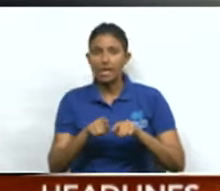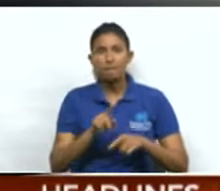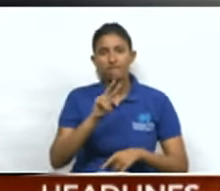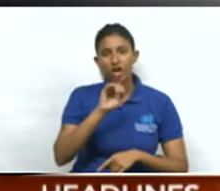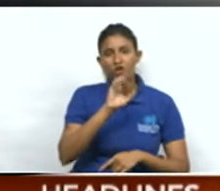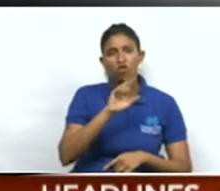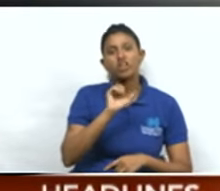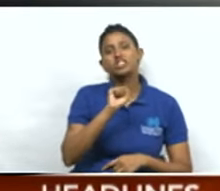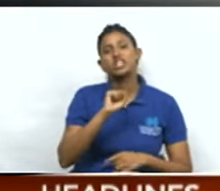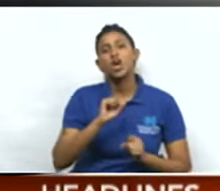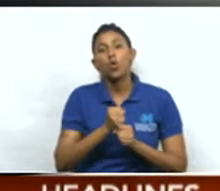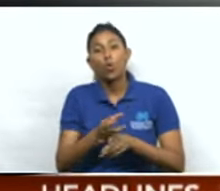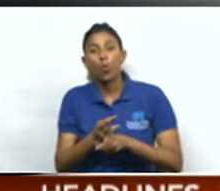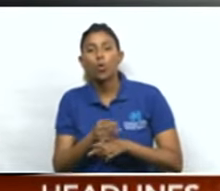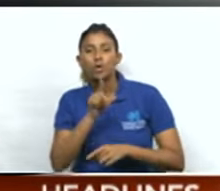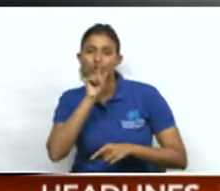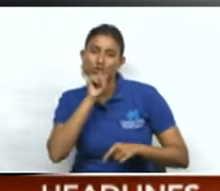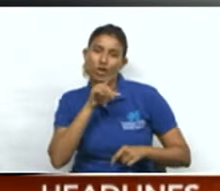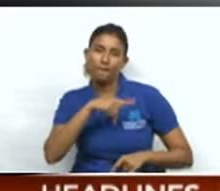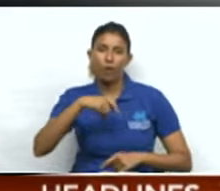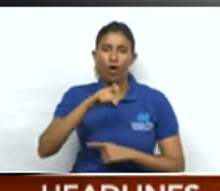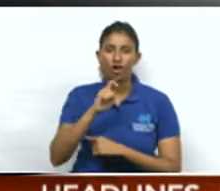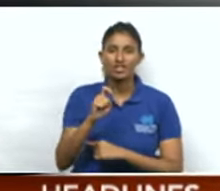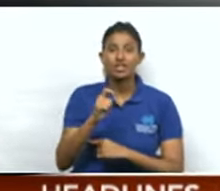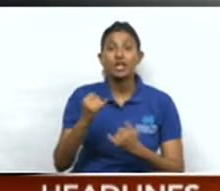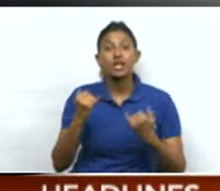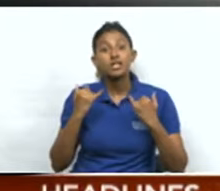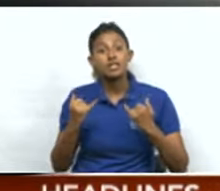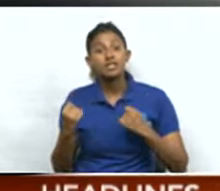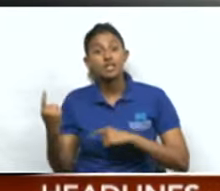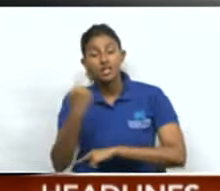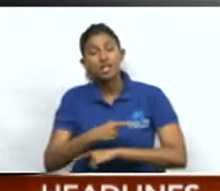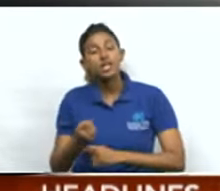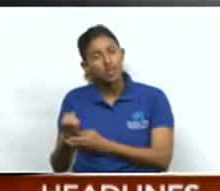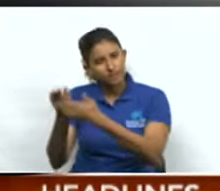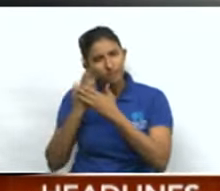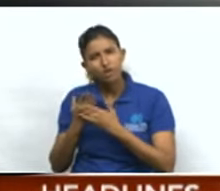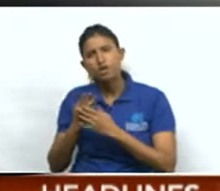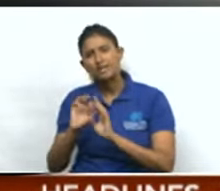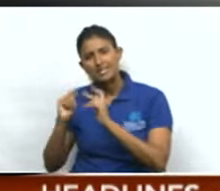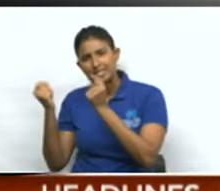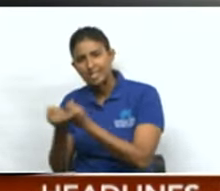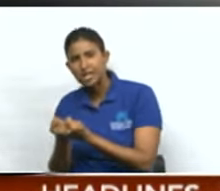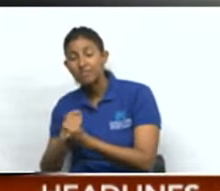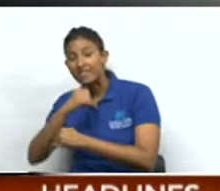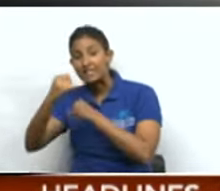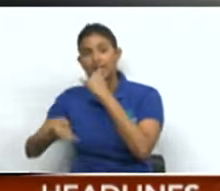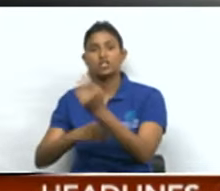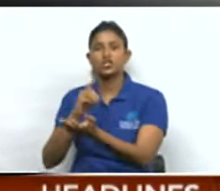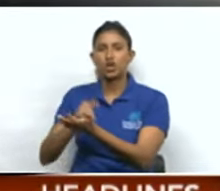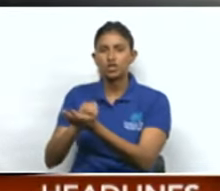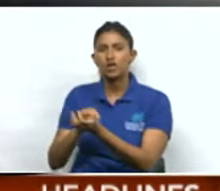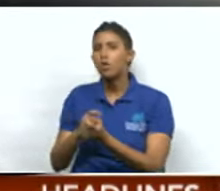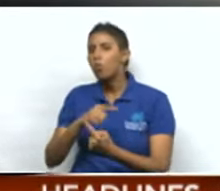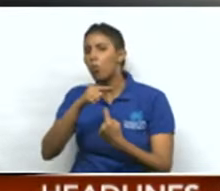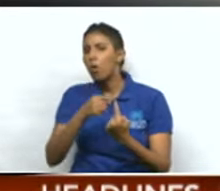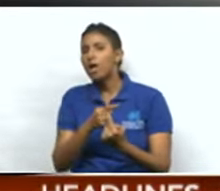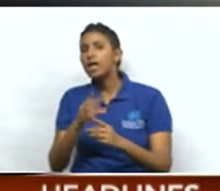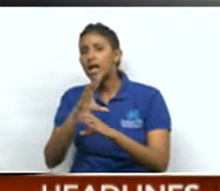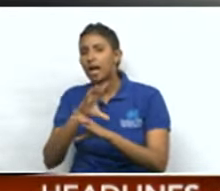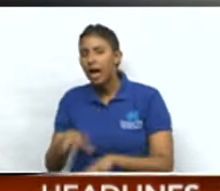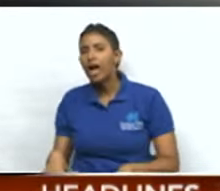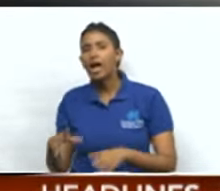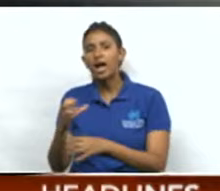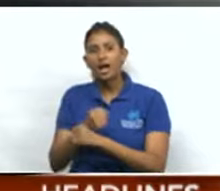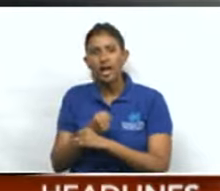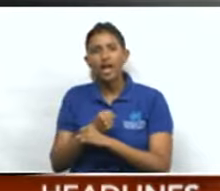chickenpox. In tonight's Wellness Wednesday, we hear from a team of international doctors on when the vaccines will be made available to the public and learn some